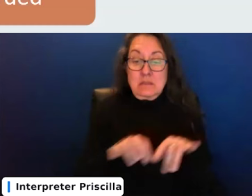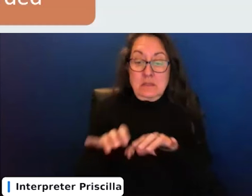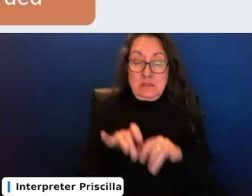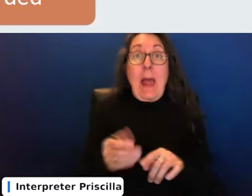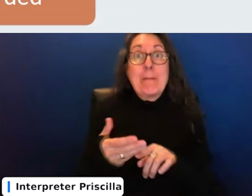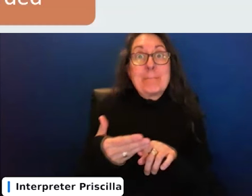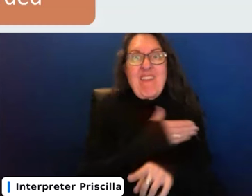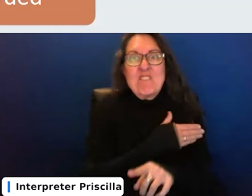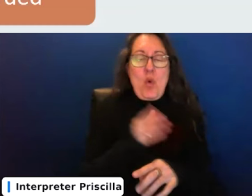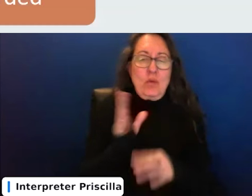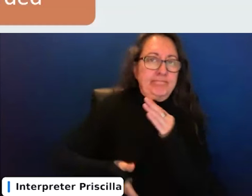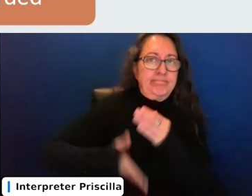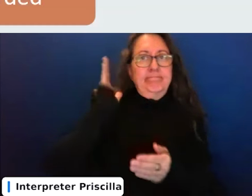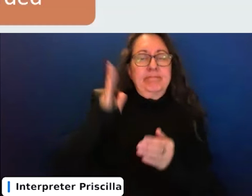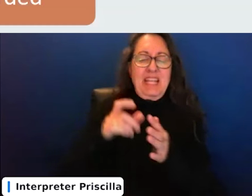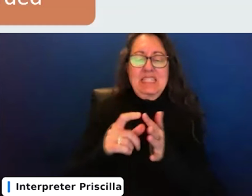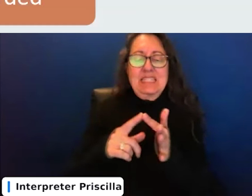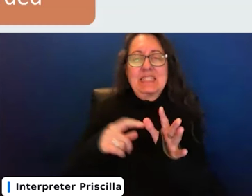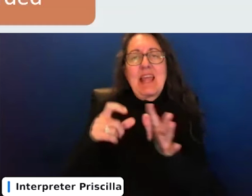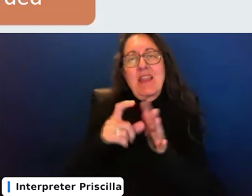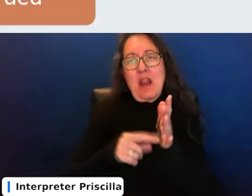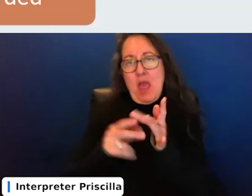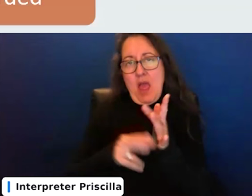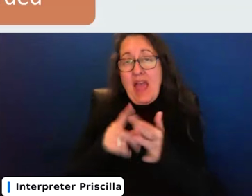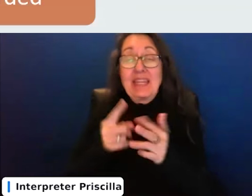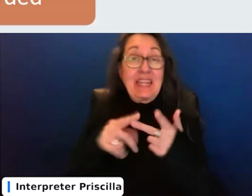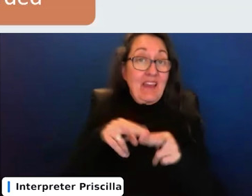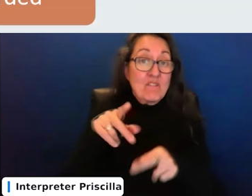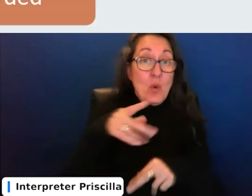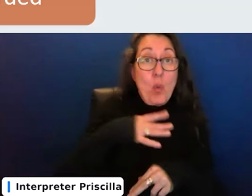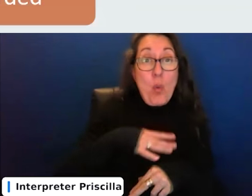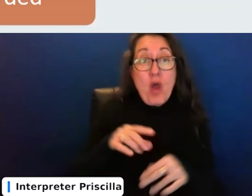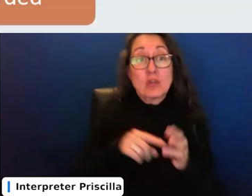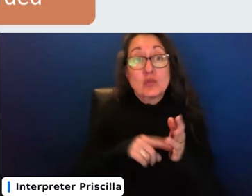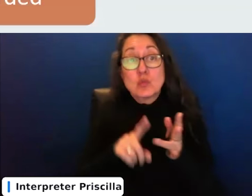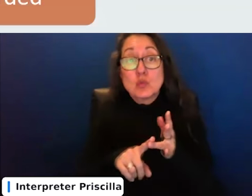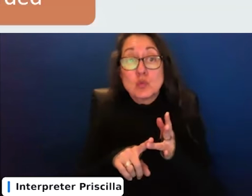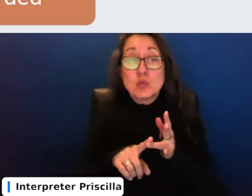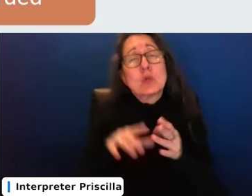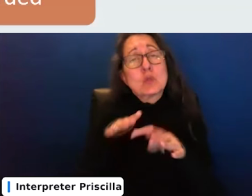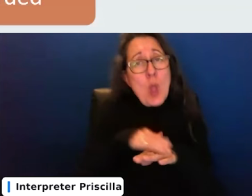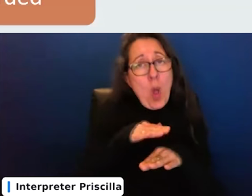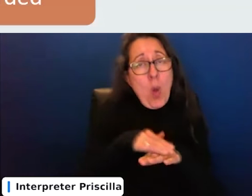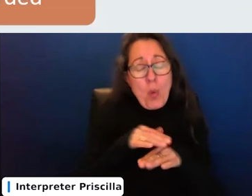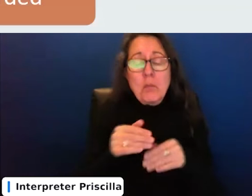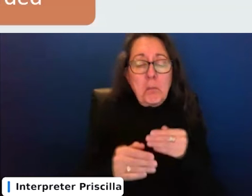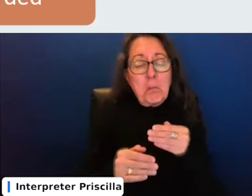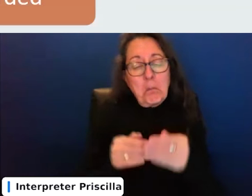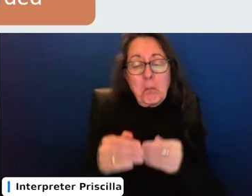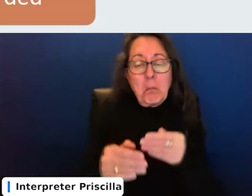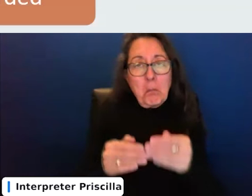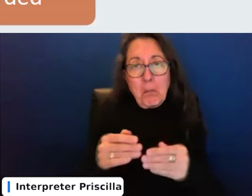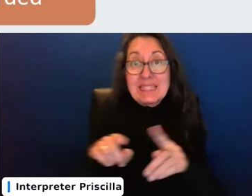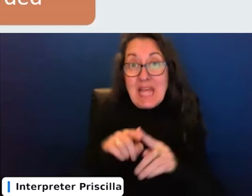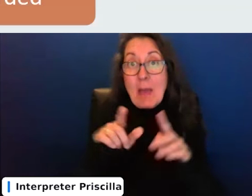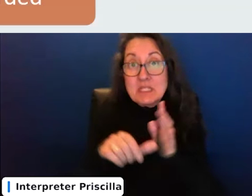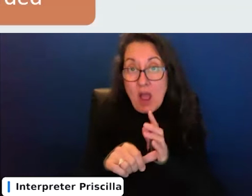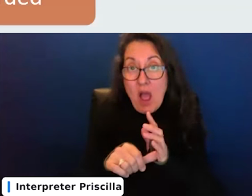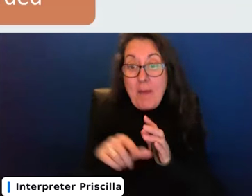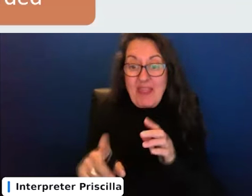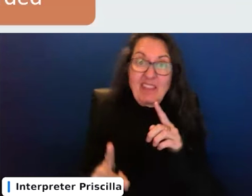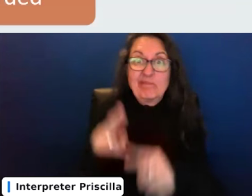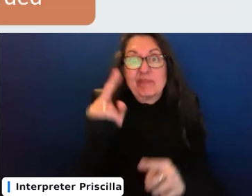And if you do want to tick-tack on it slowly as the application deadline heads closer, you're more than welcome